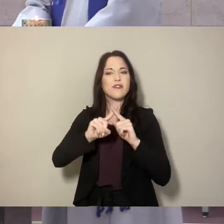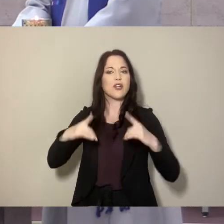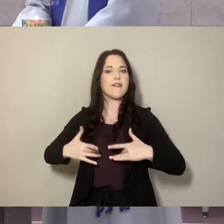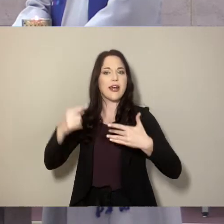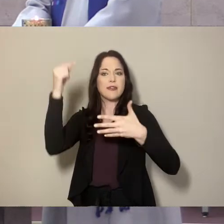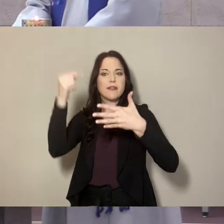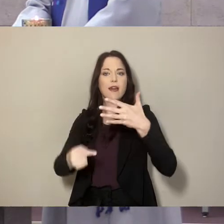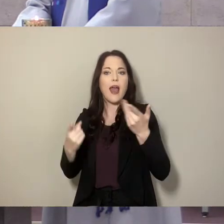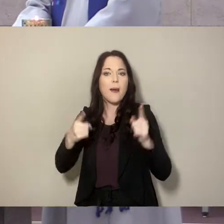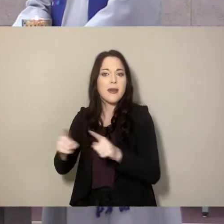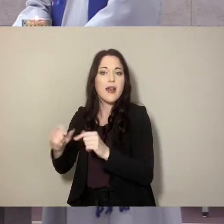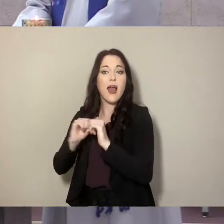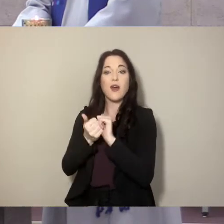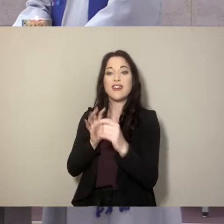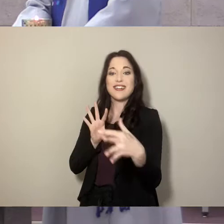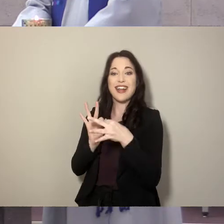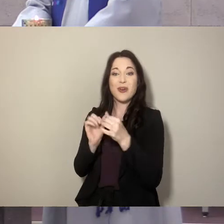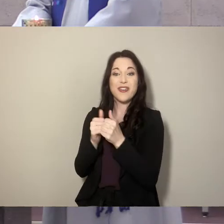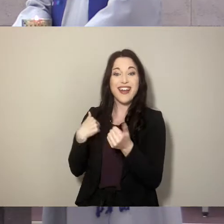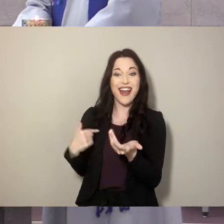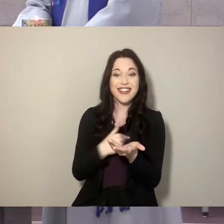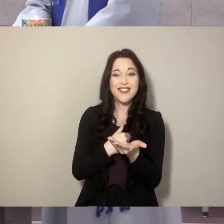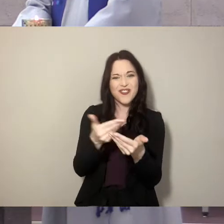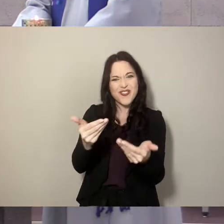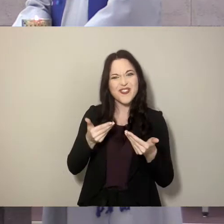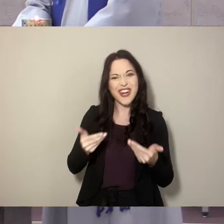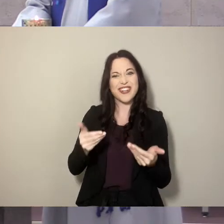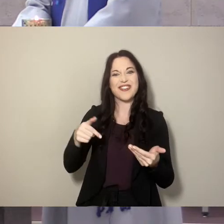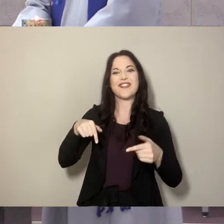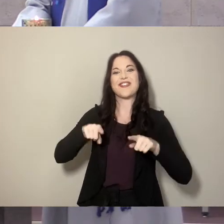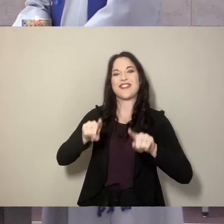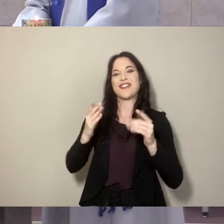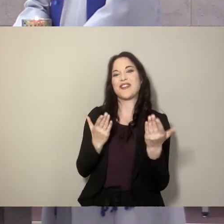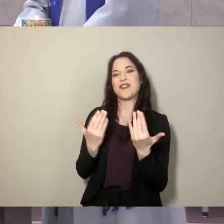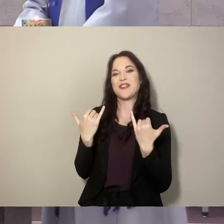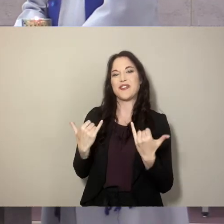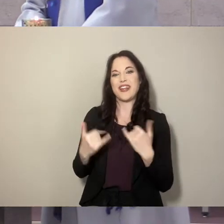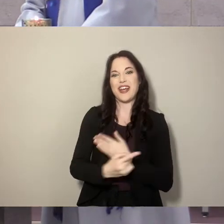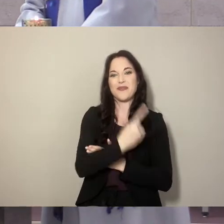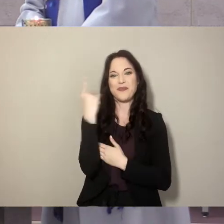what's happening and how to connect. Welcome to this service.